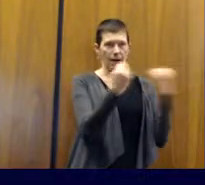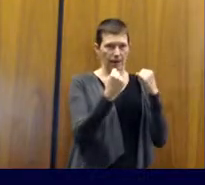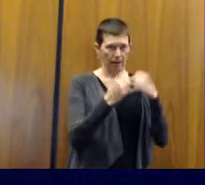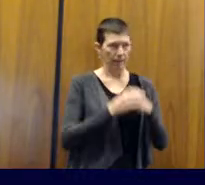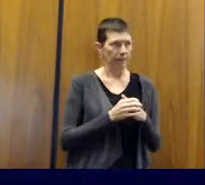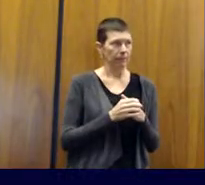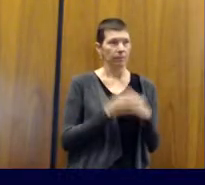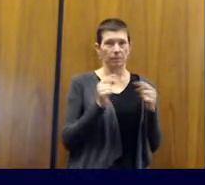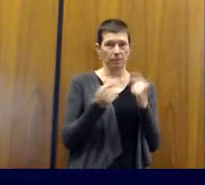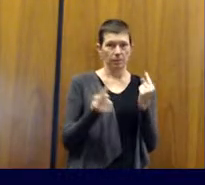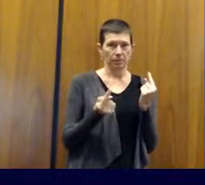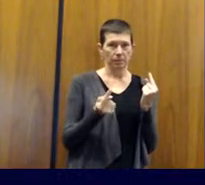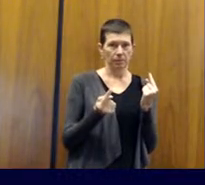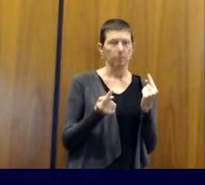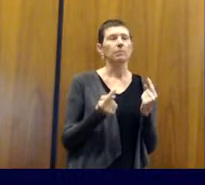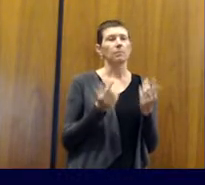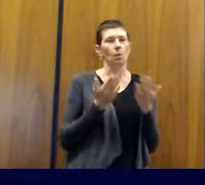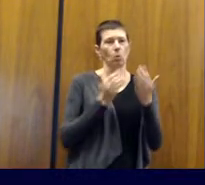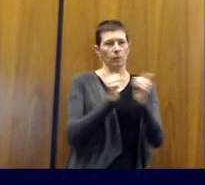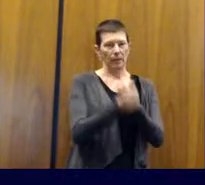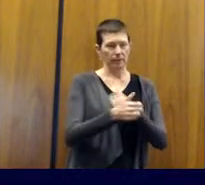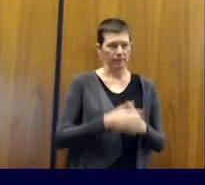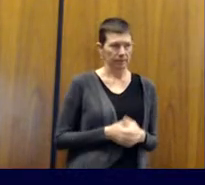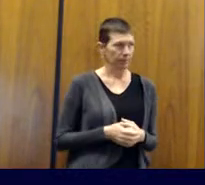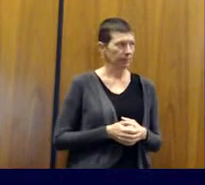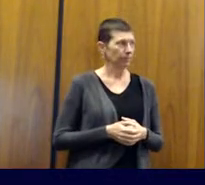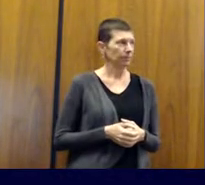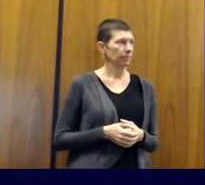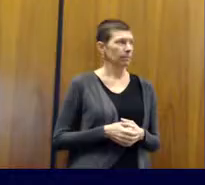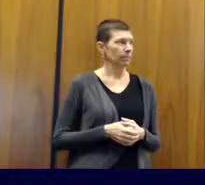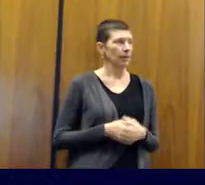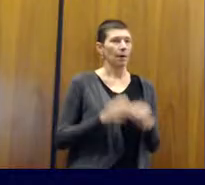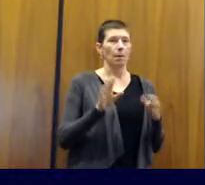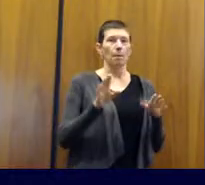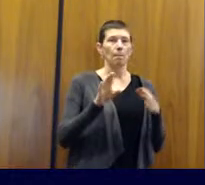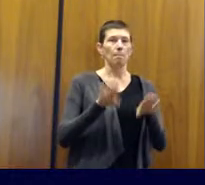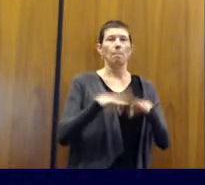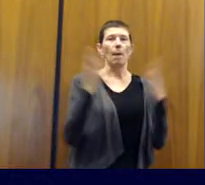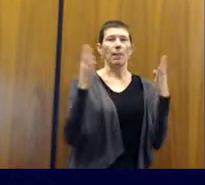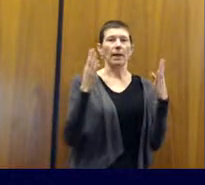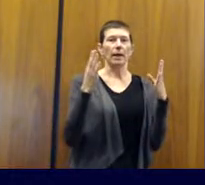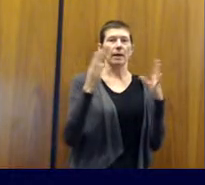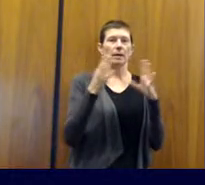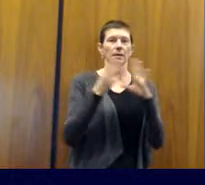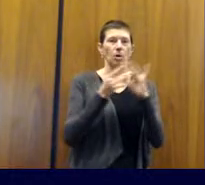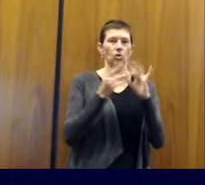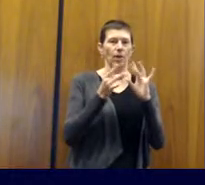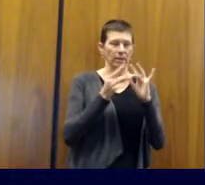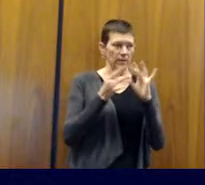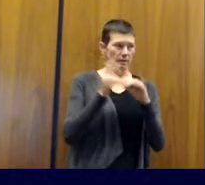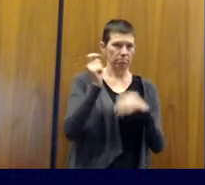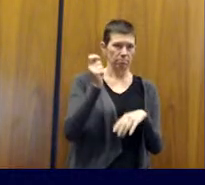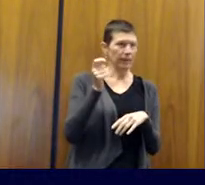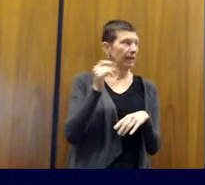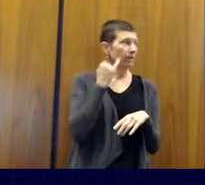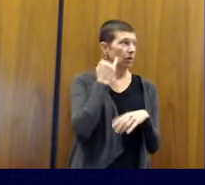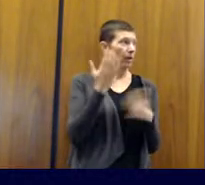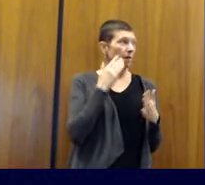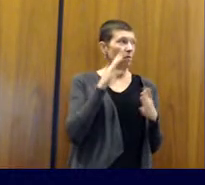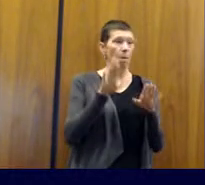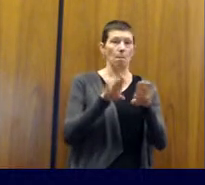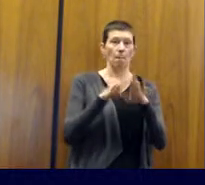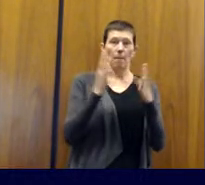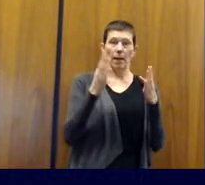Aye. Opposed? Motion passes. Public address. You're here for public address.